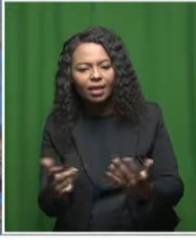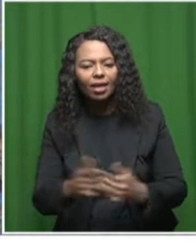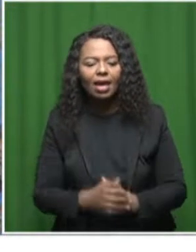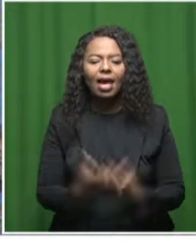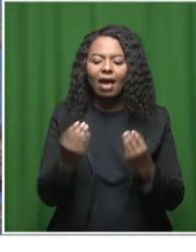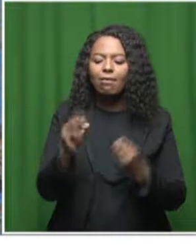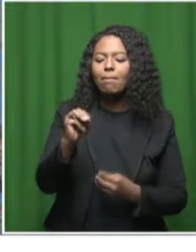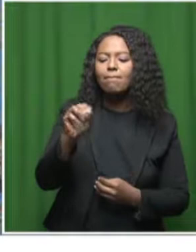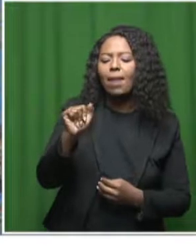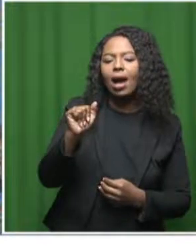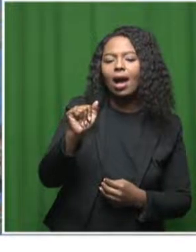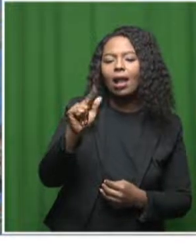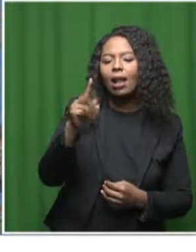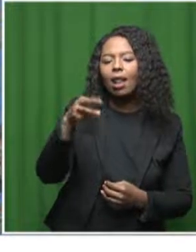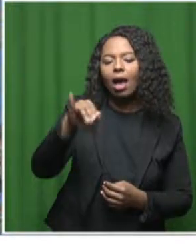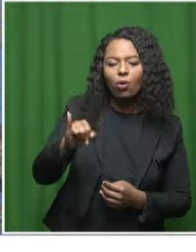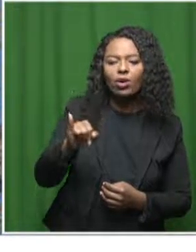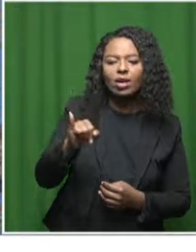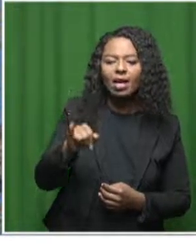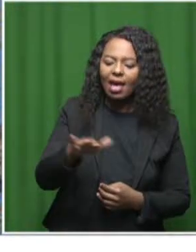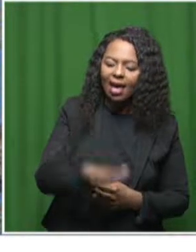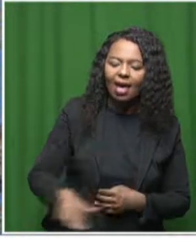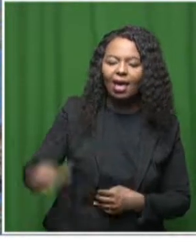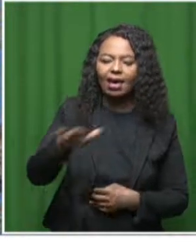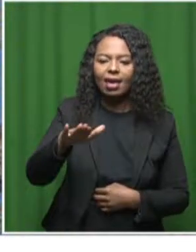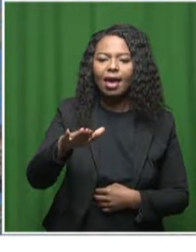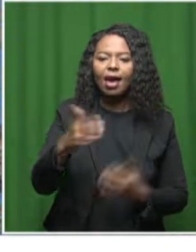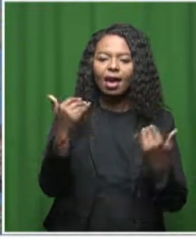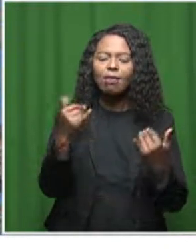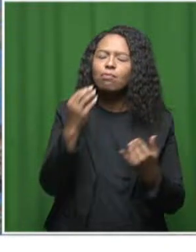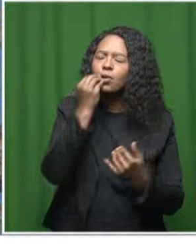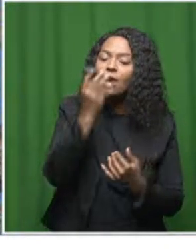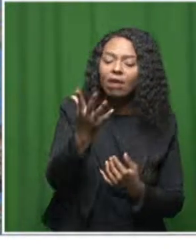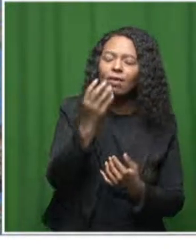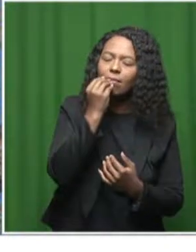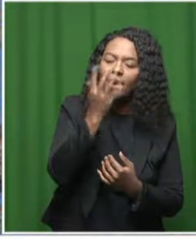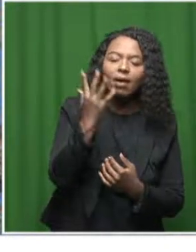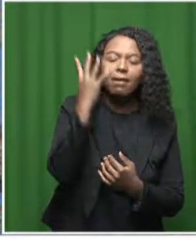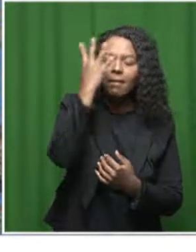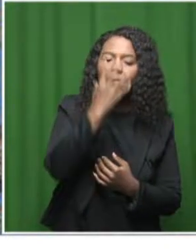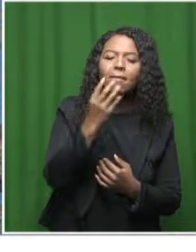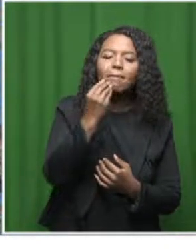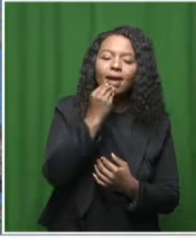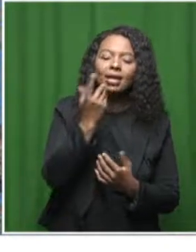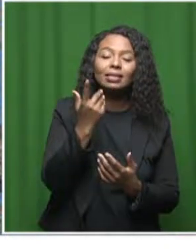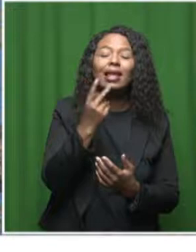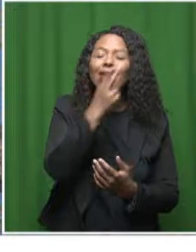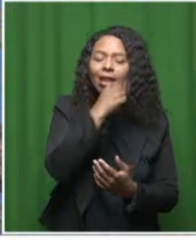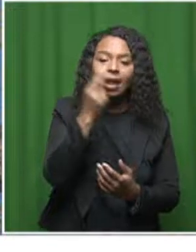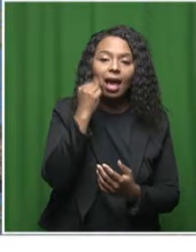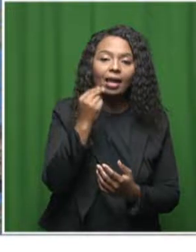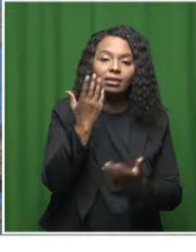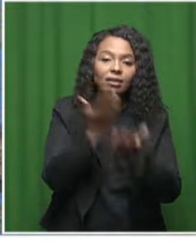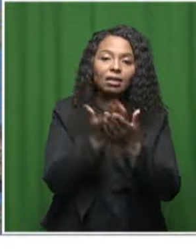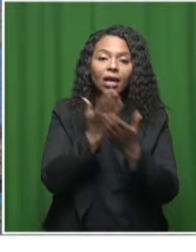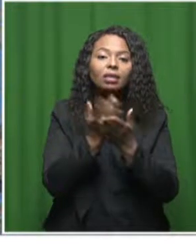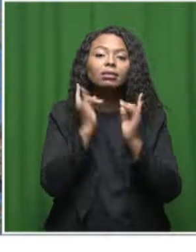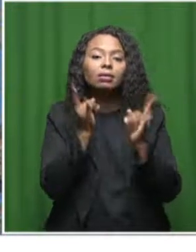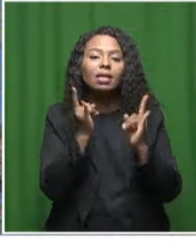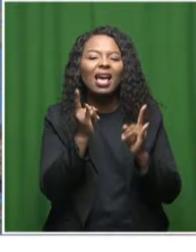Mulweni area, which has incredible bird watching. It's probably one of the easiest places in South Africa to see African